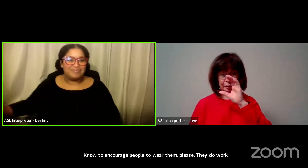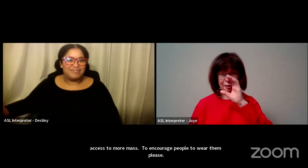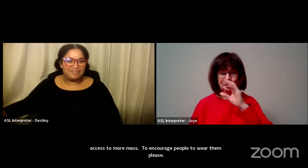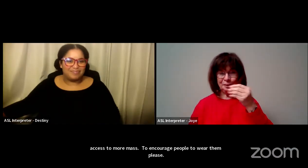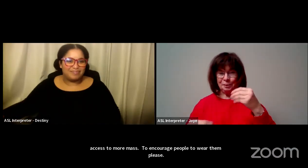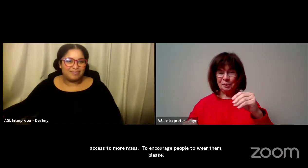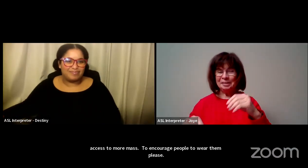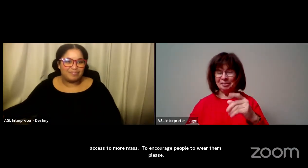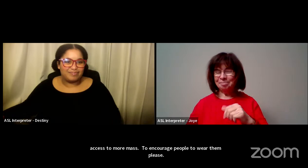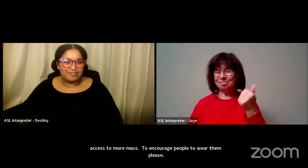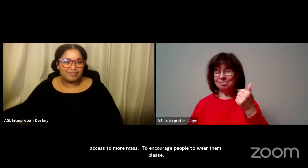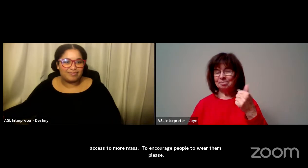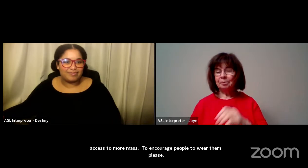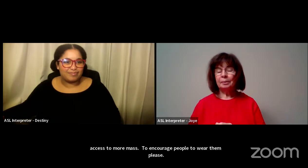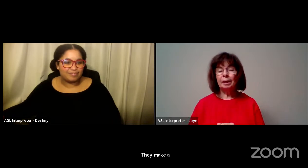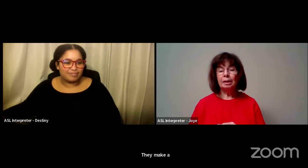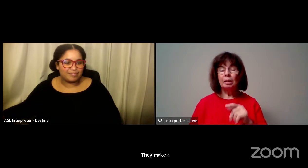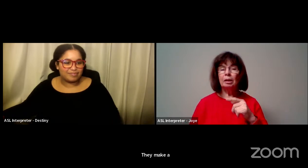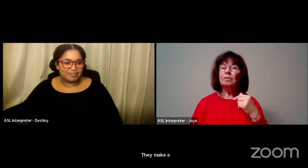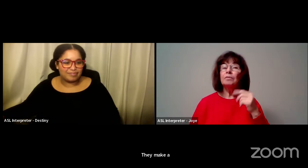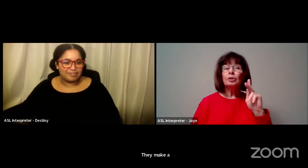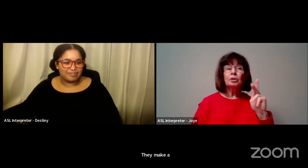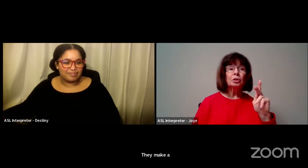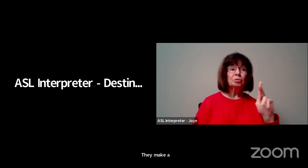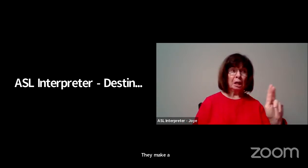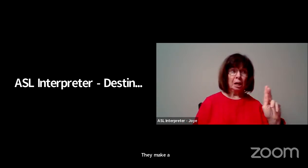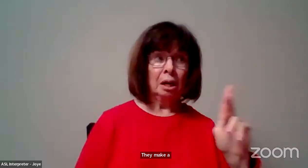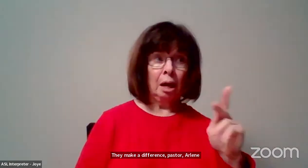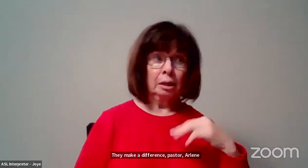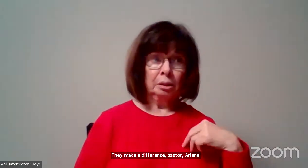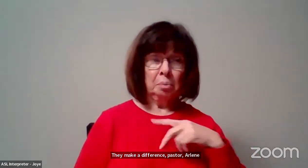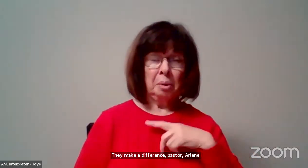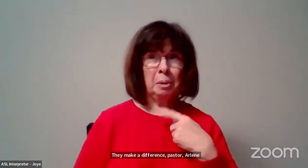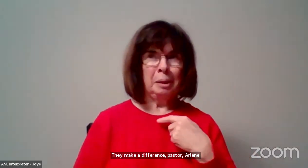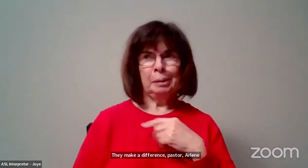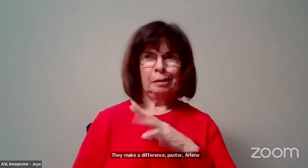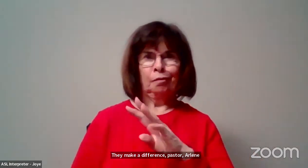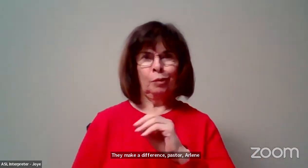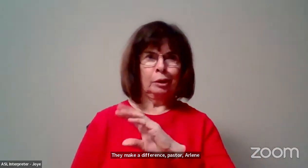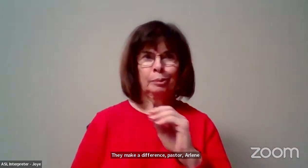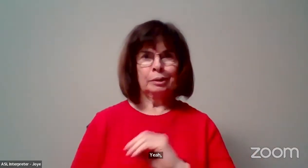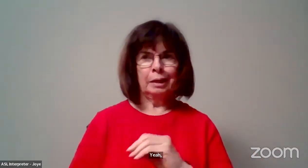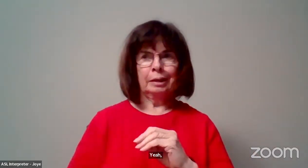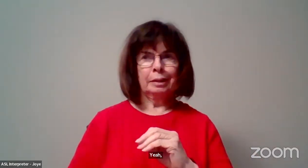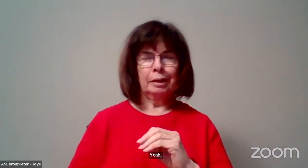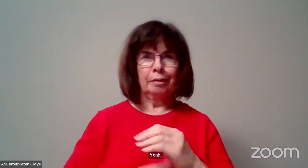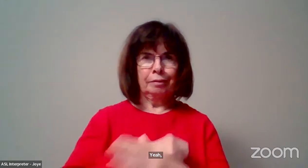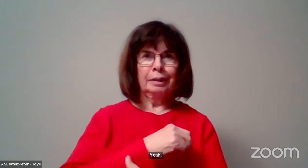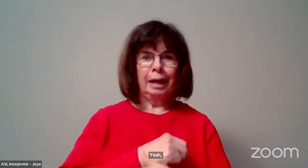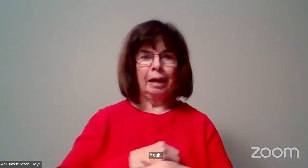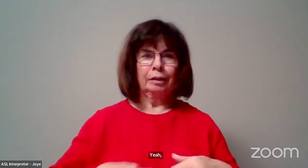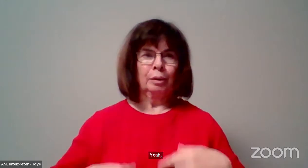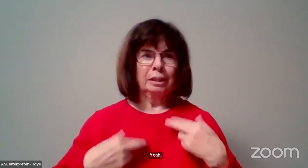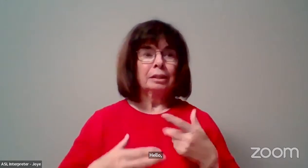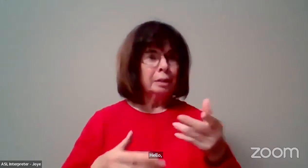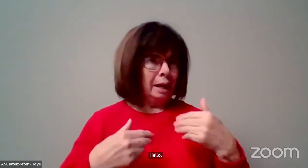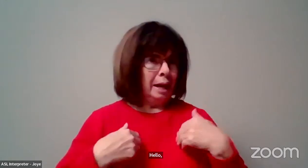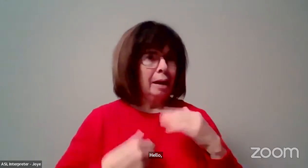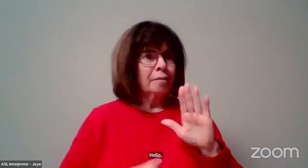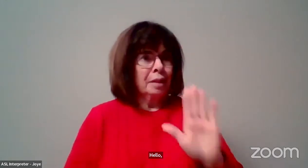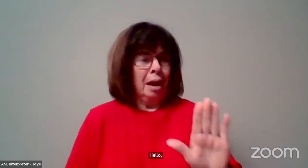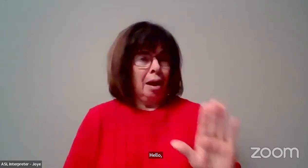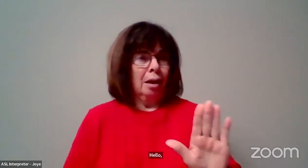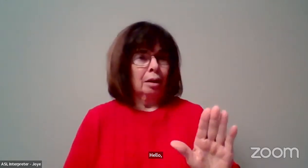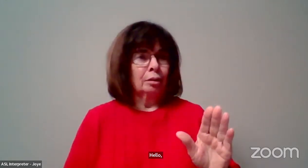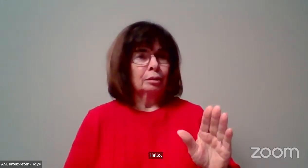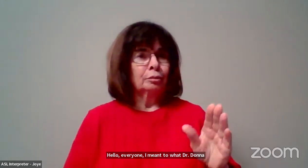You know, if you're a Kaiser member, which is like 40% of Alameda County residents, they have their own, you know, drugstores. It's worth checking with